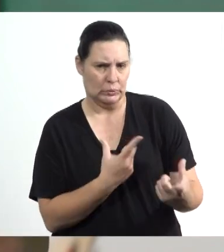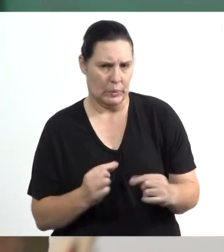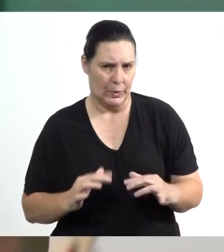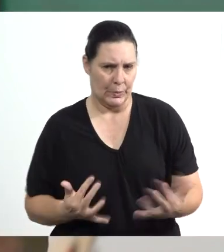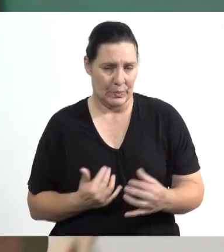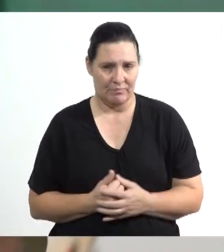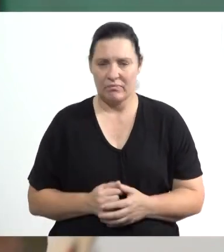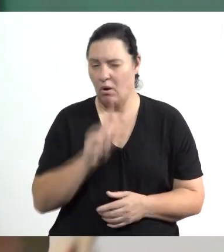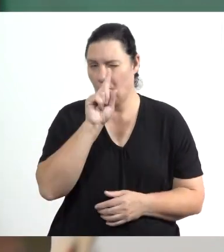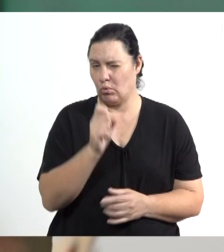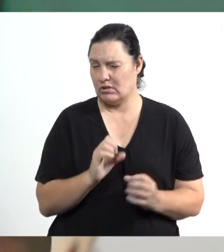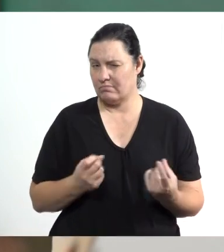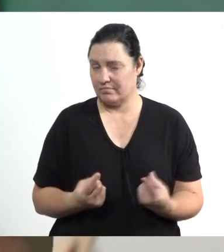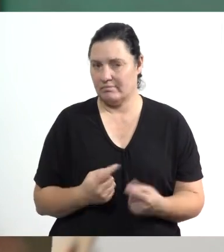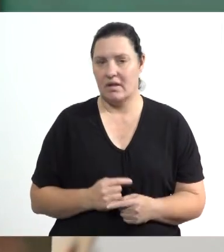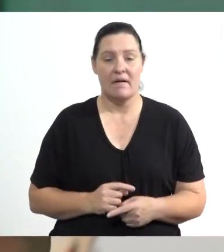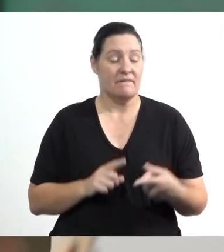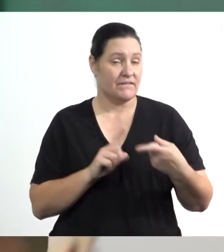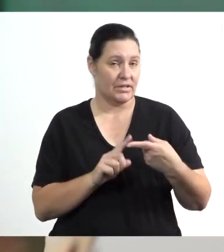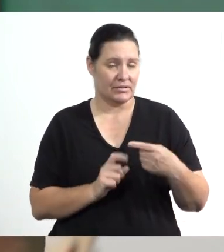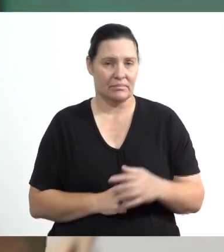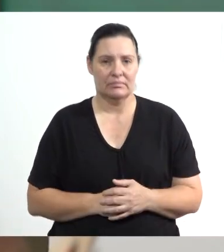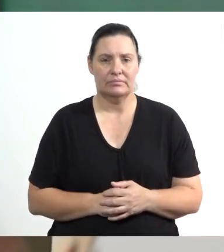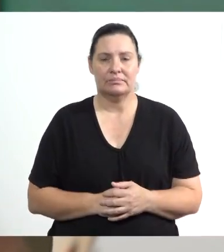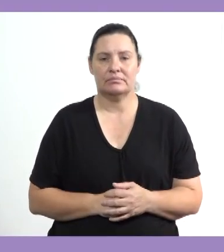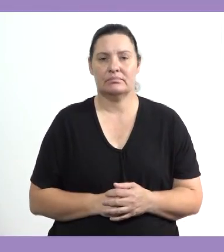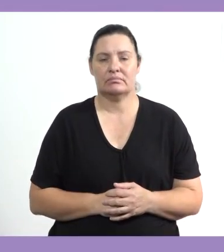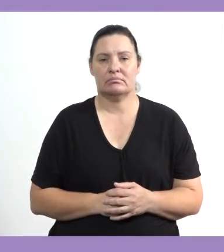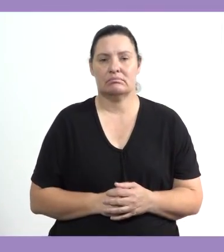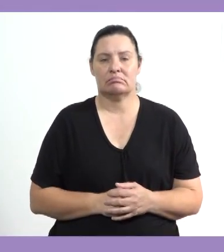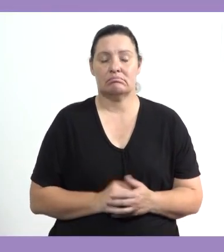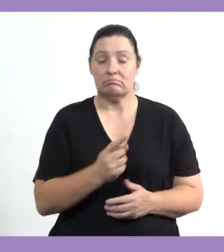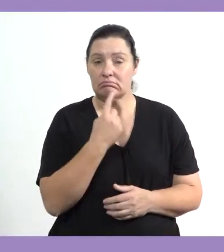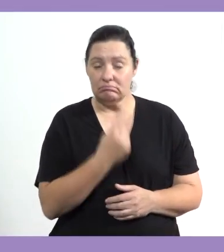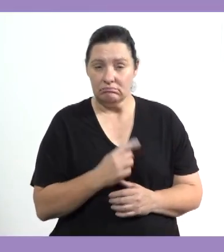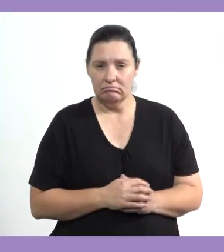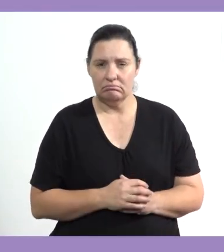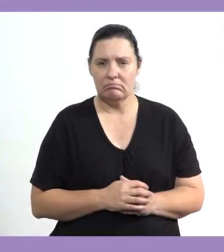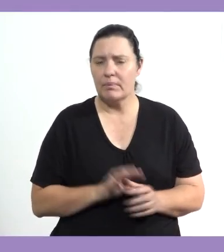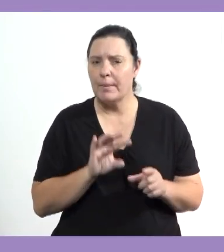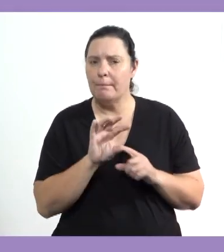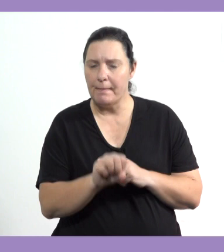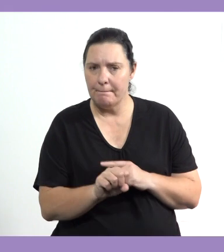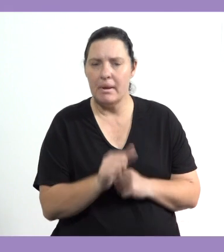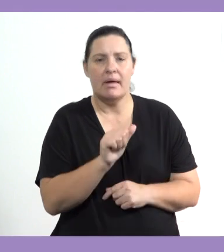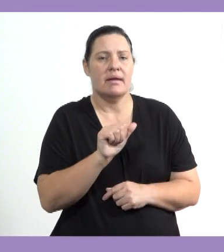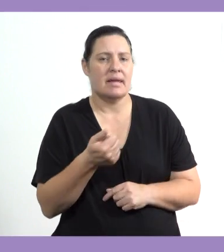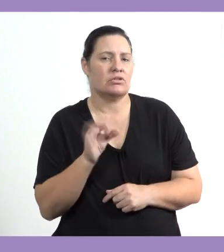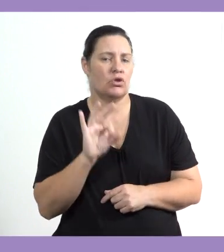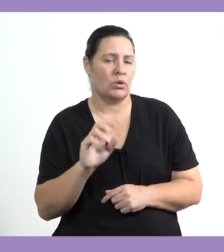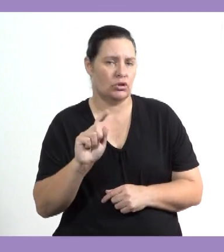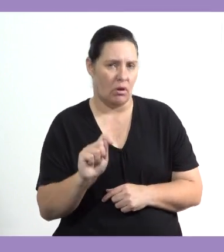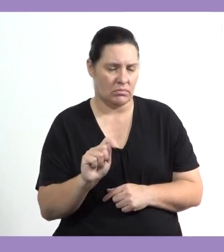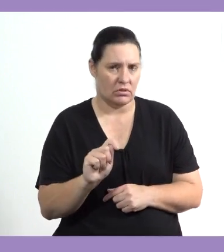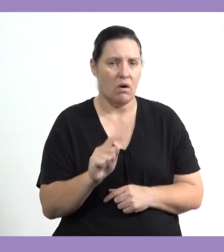get to our questions. So the first question that we find there says, let's find the next